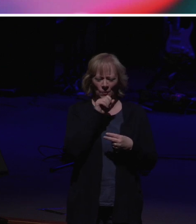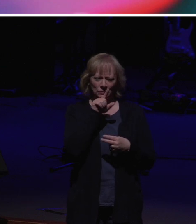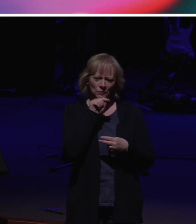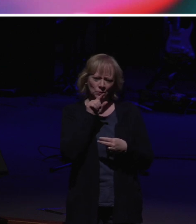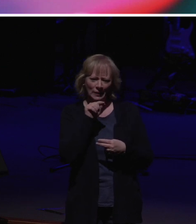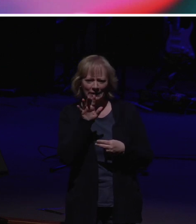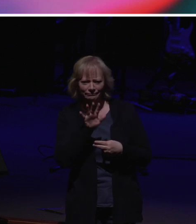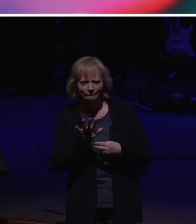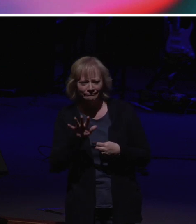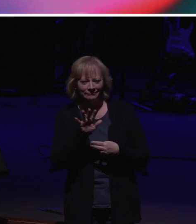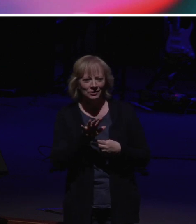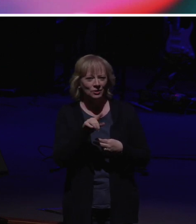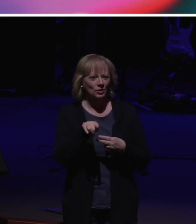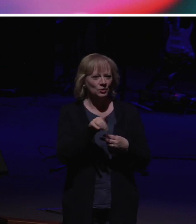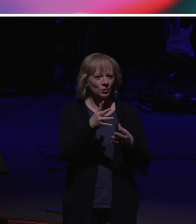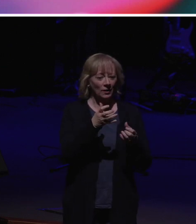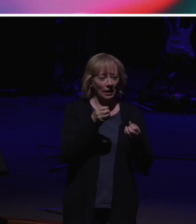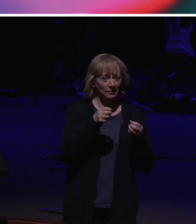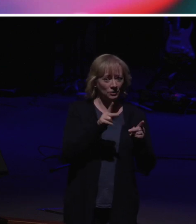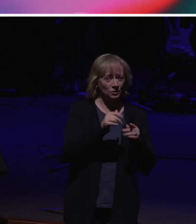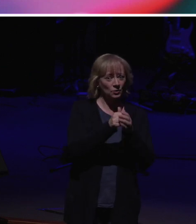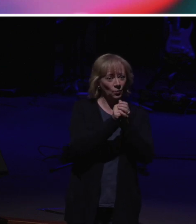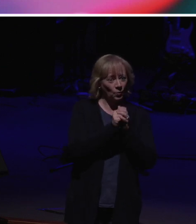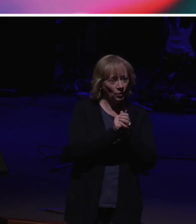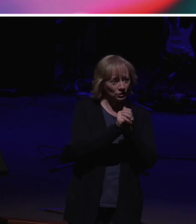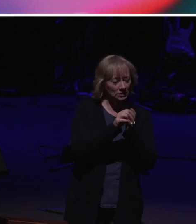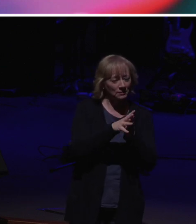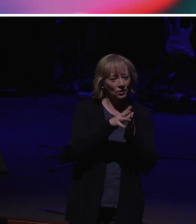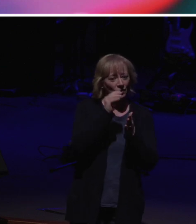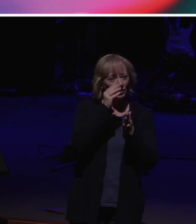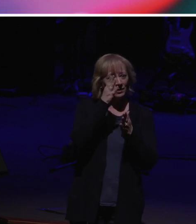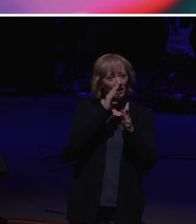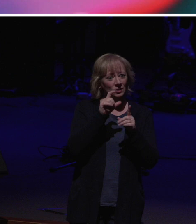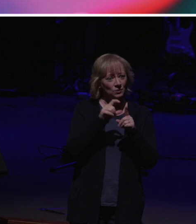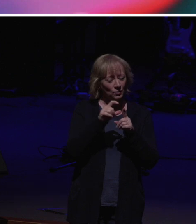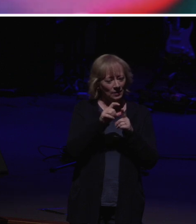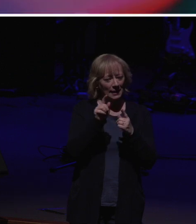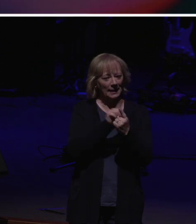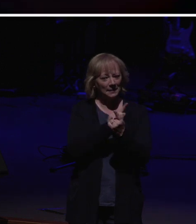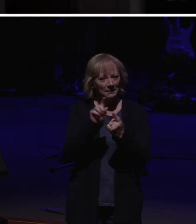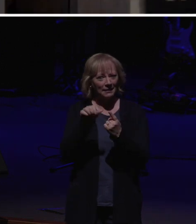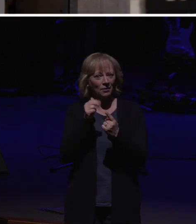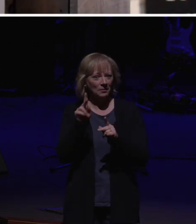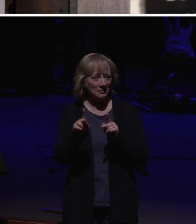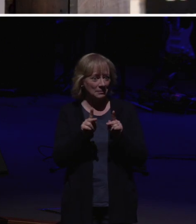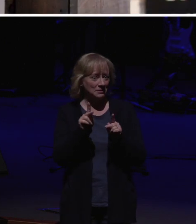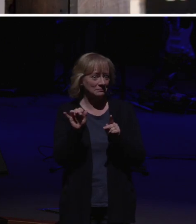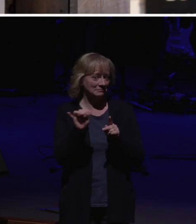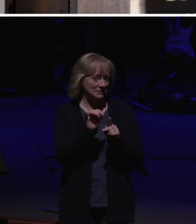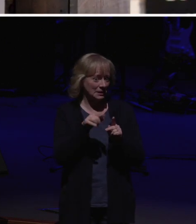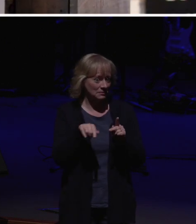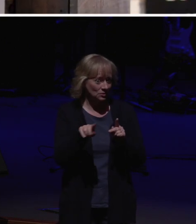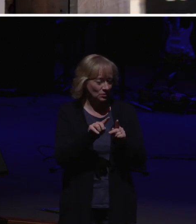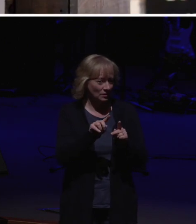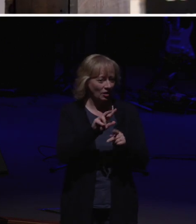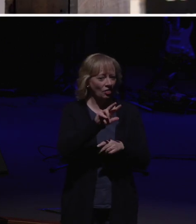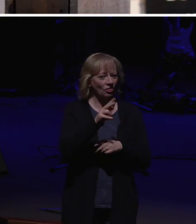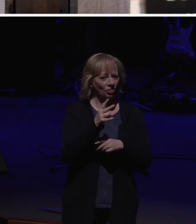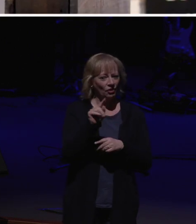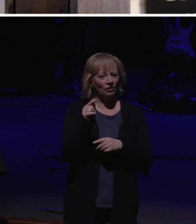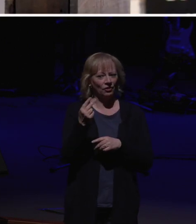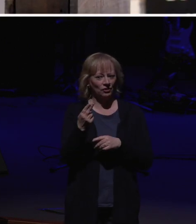for an opportunity to worship, learn from God's word, and meet others who are like you? Third Thursday,